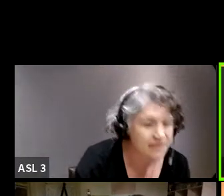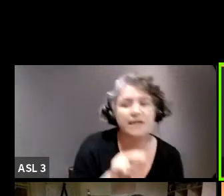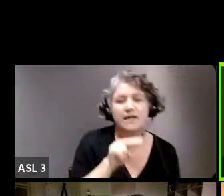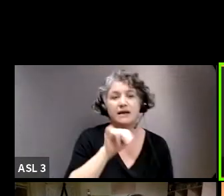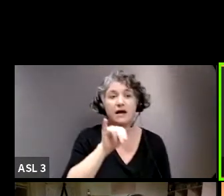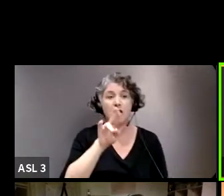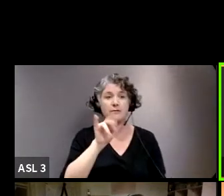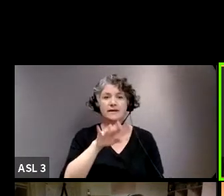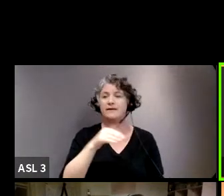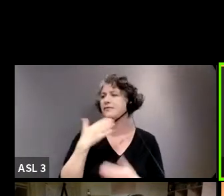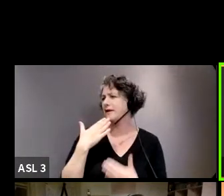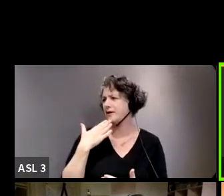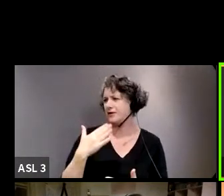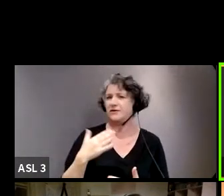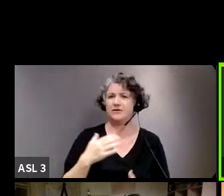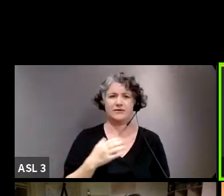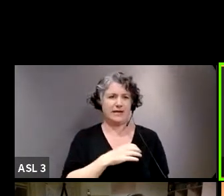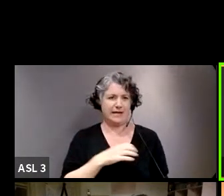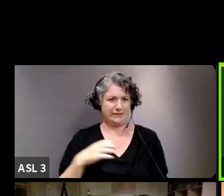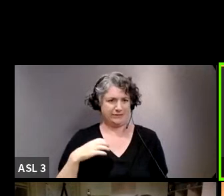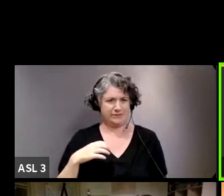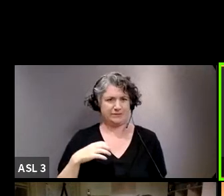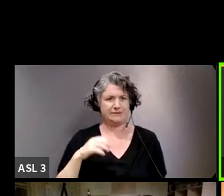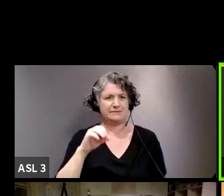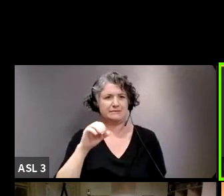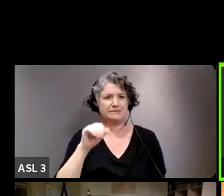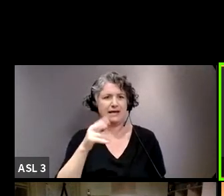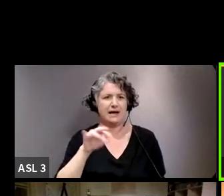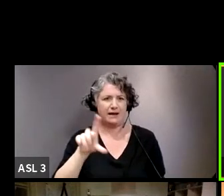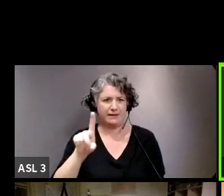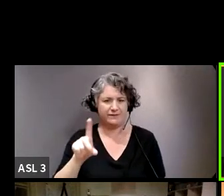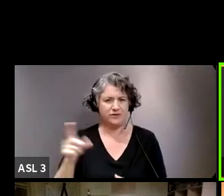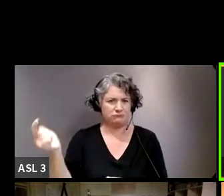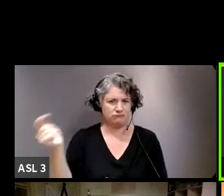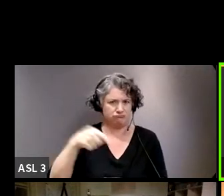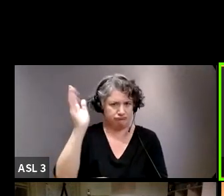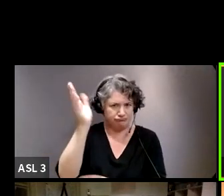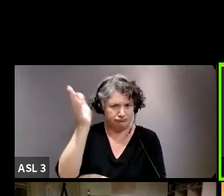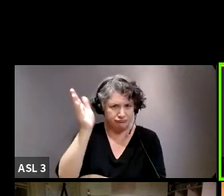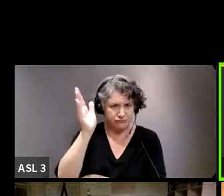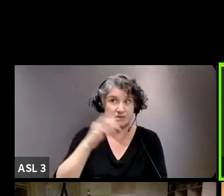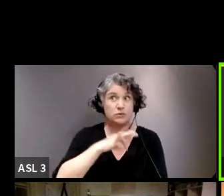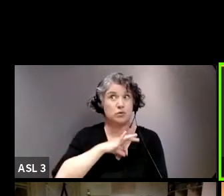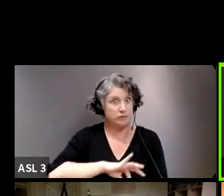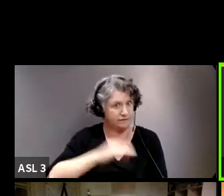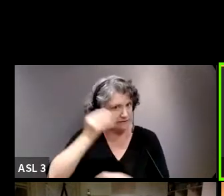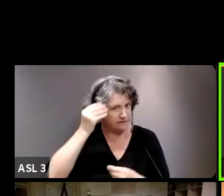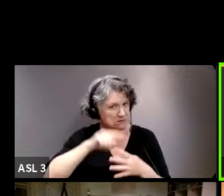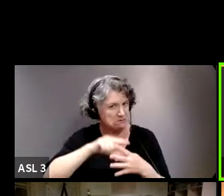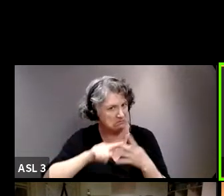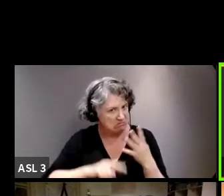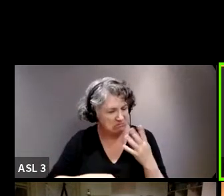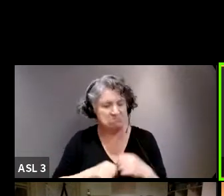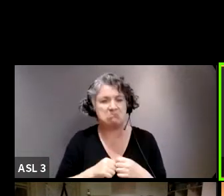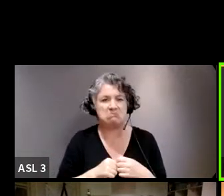marat for coming over and for your delegation quite useful information